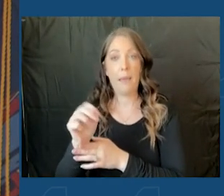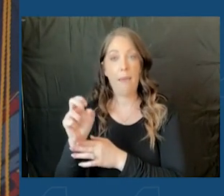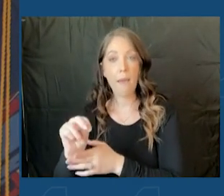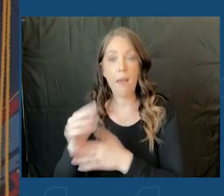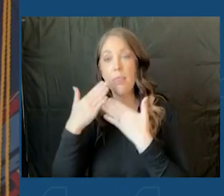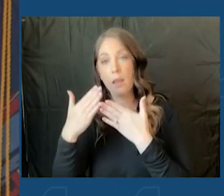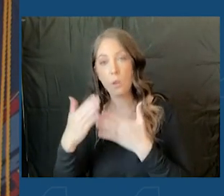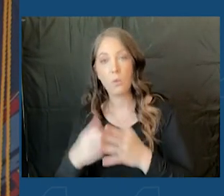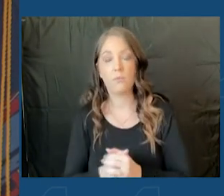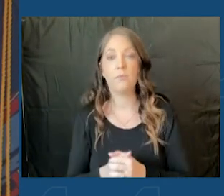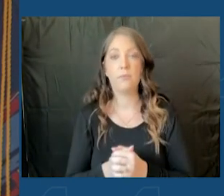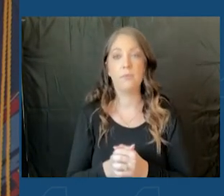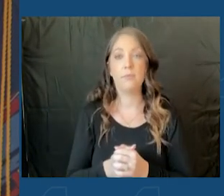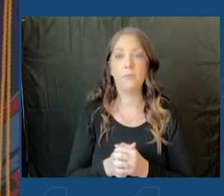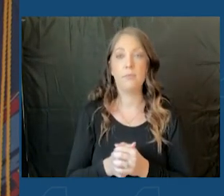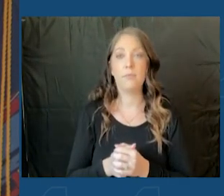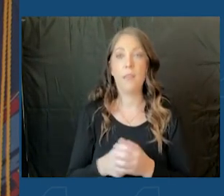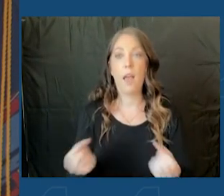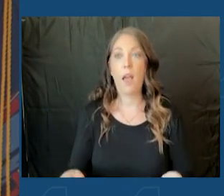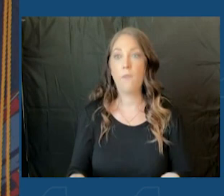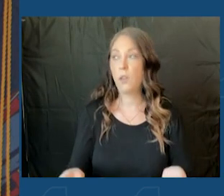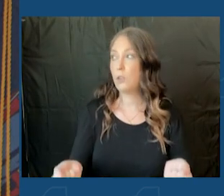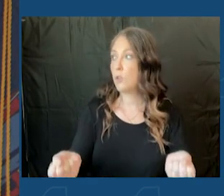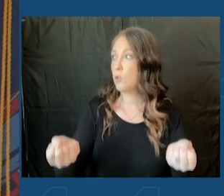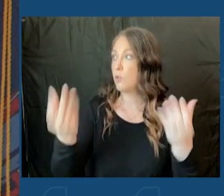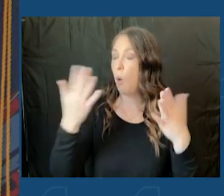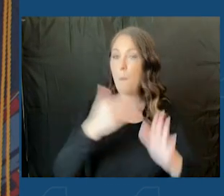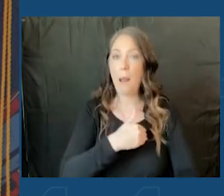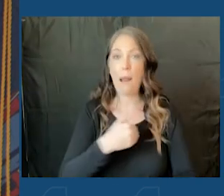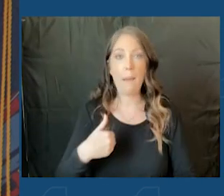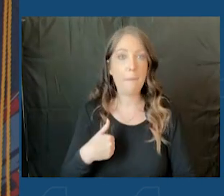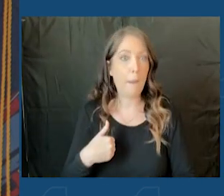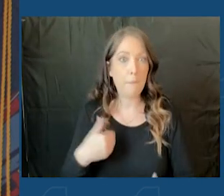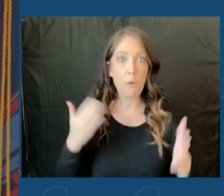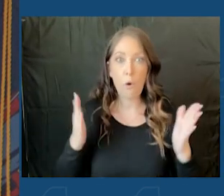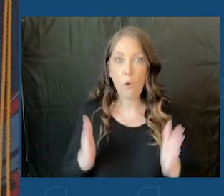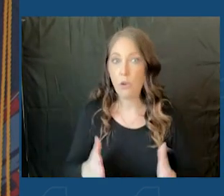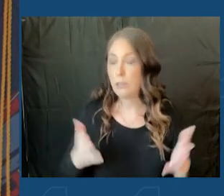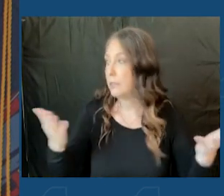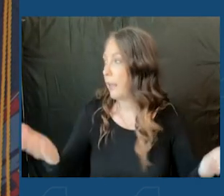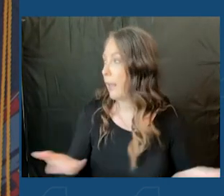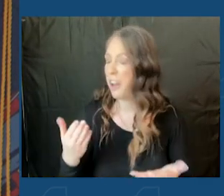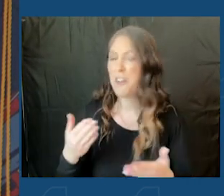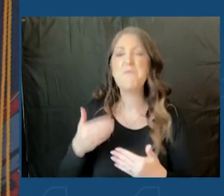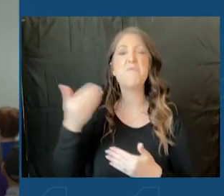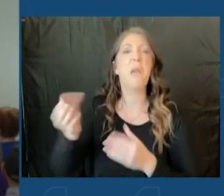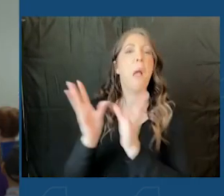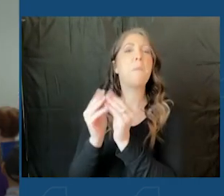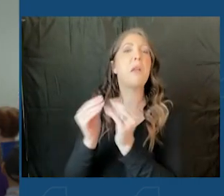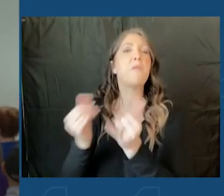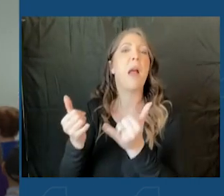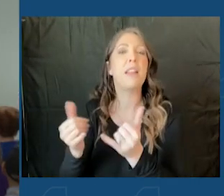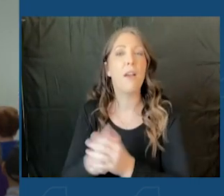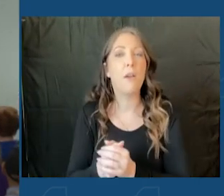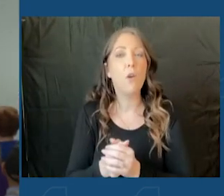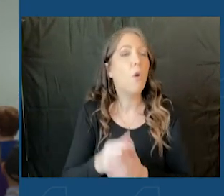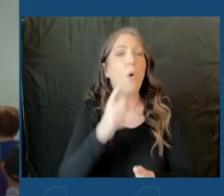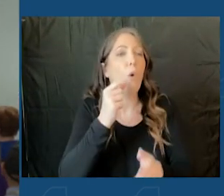And I have so many cabinet members here. Why don't we just have our next meeting right now? By the way, who's running the state?